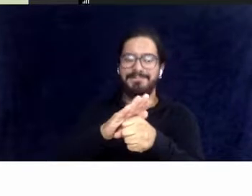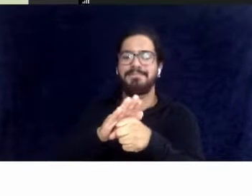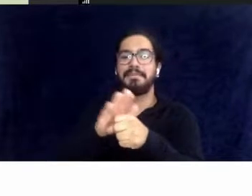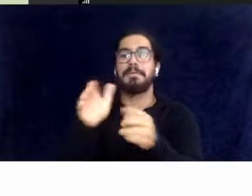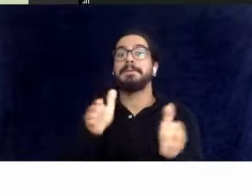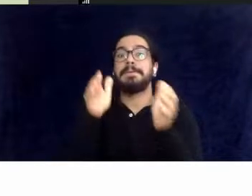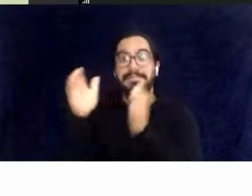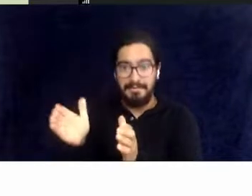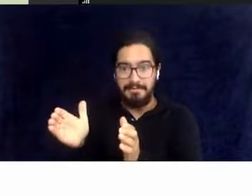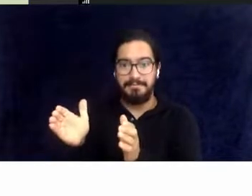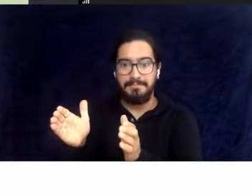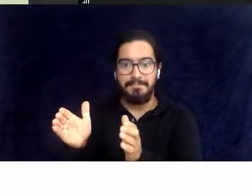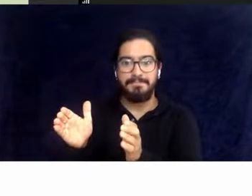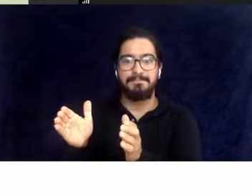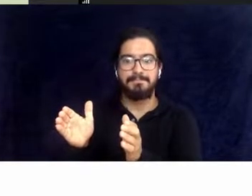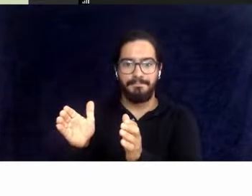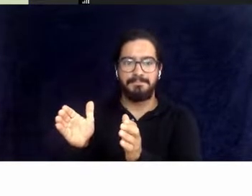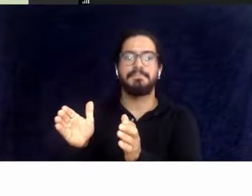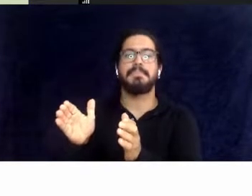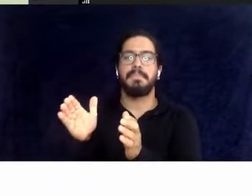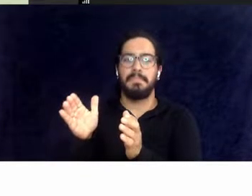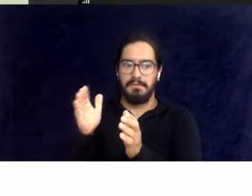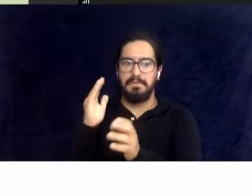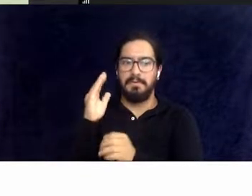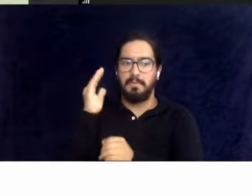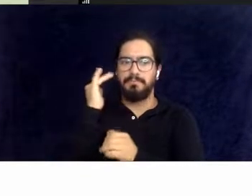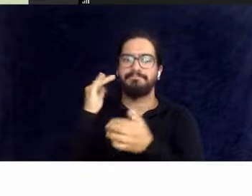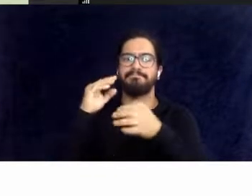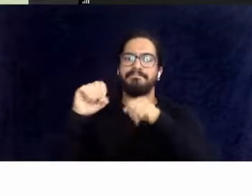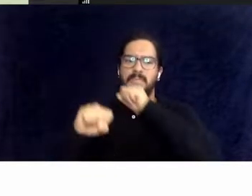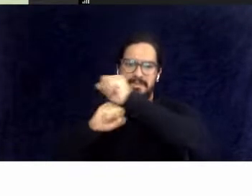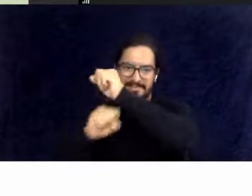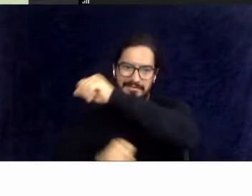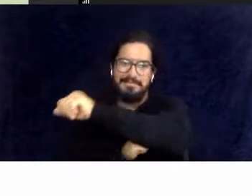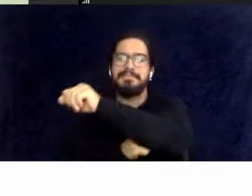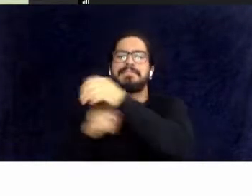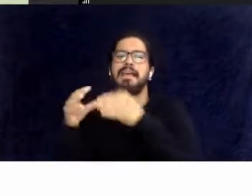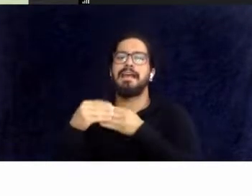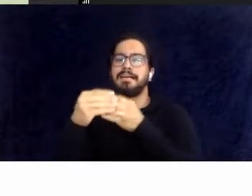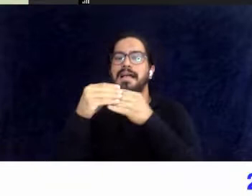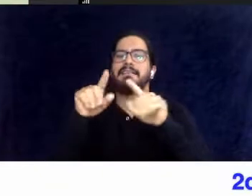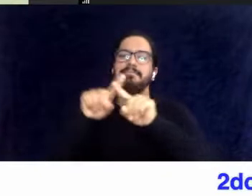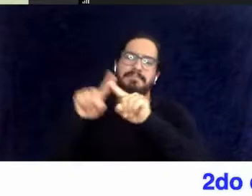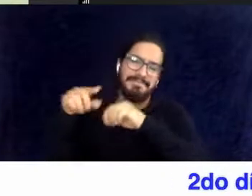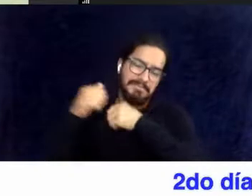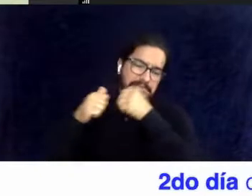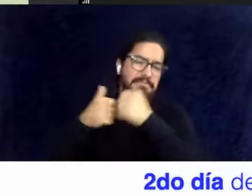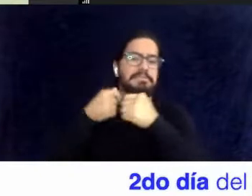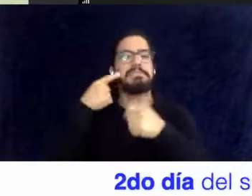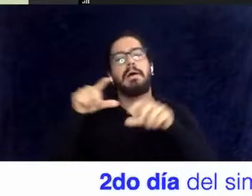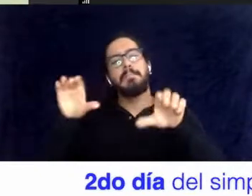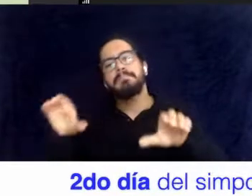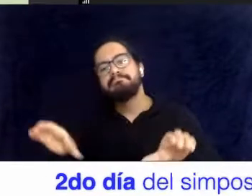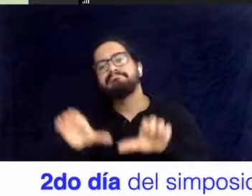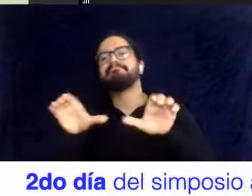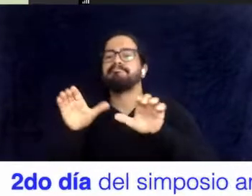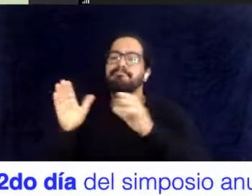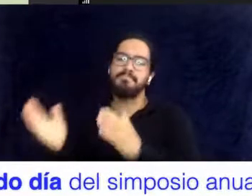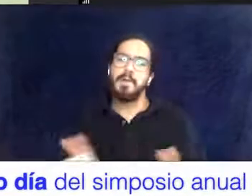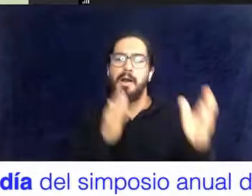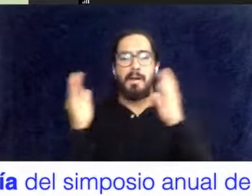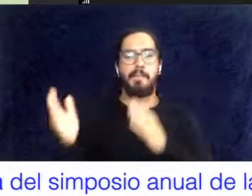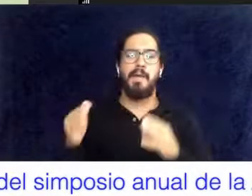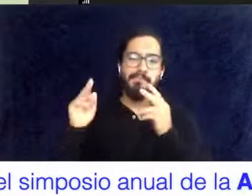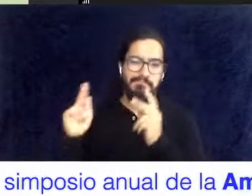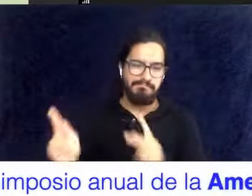9 pillars that guide the UN WHO COVID-19 Strategic Preparedness and Response Plan. A number of countries